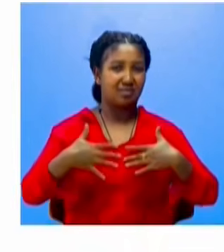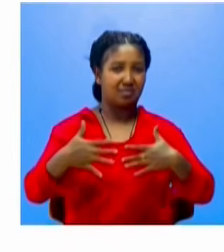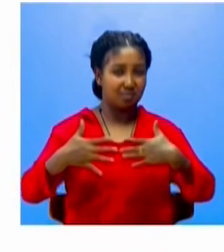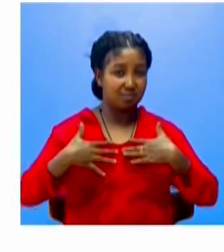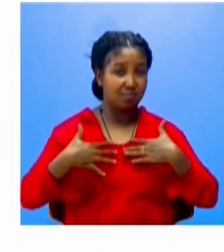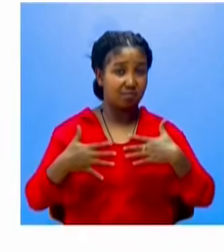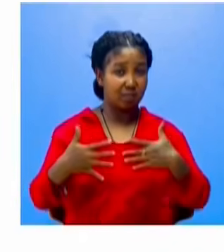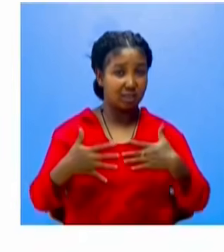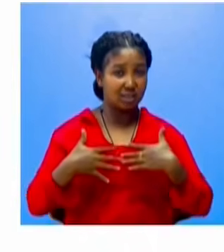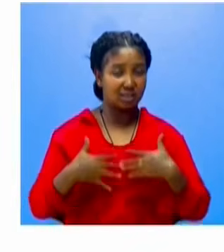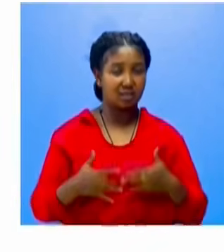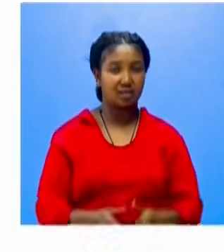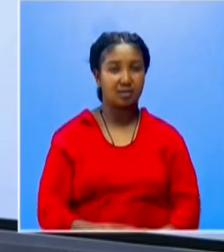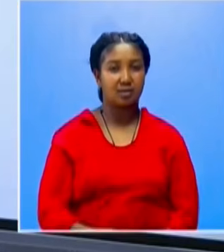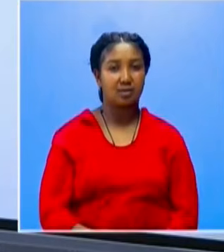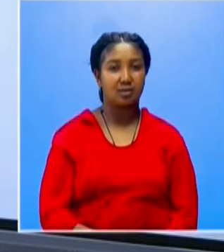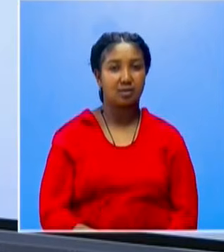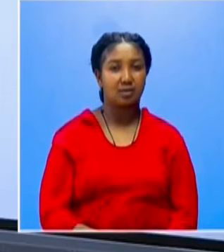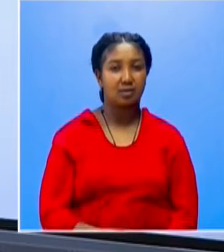can't breathe.